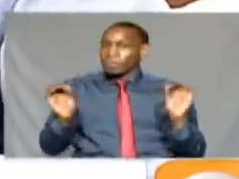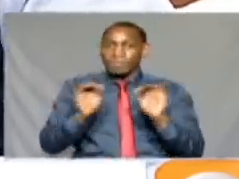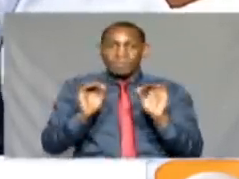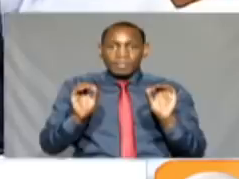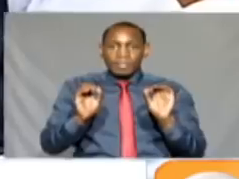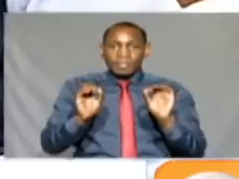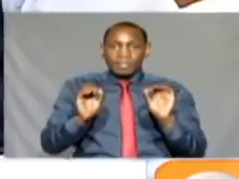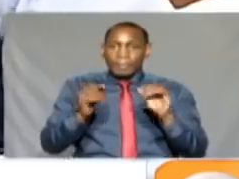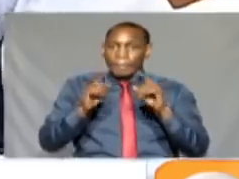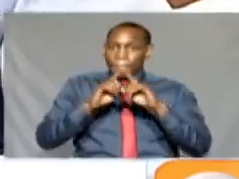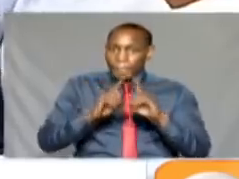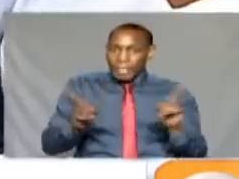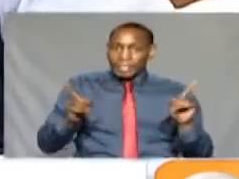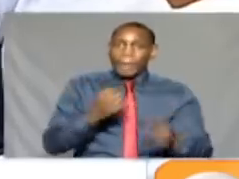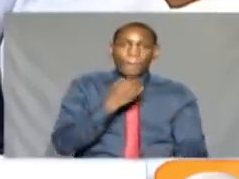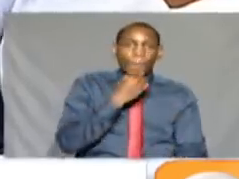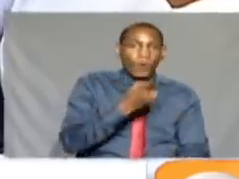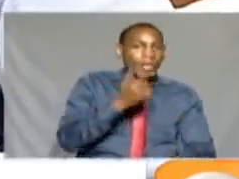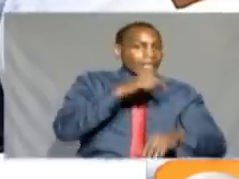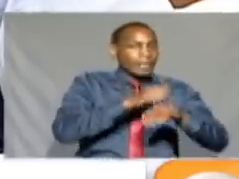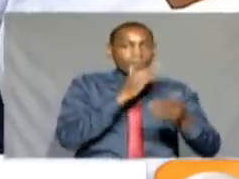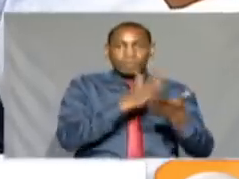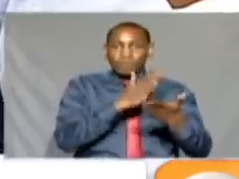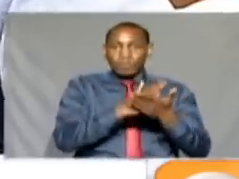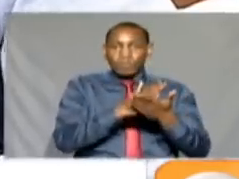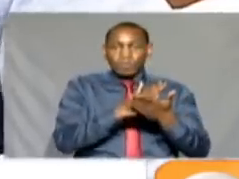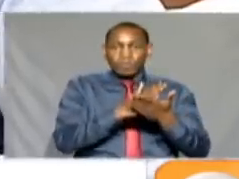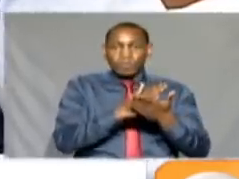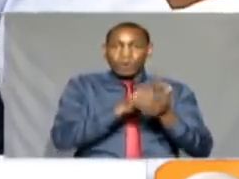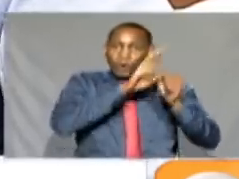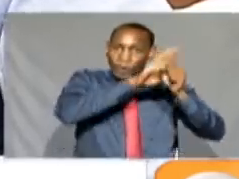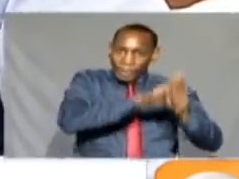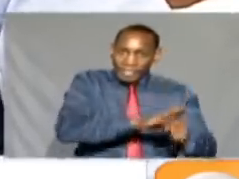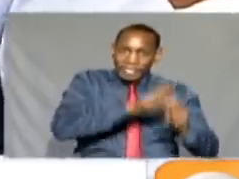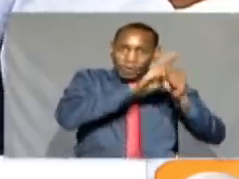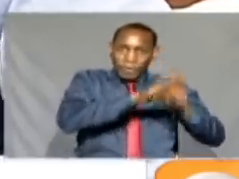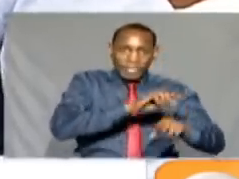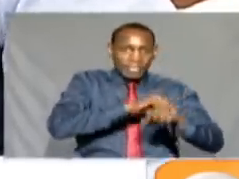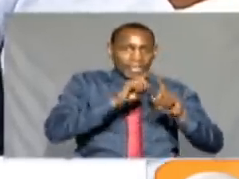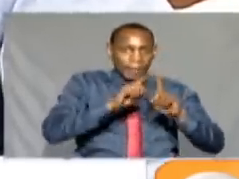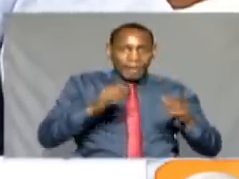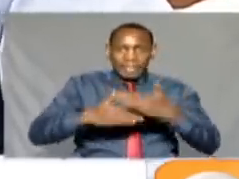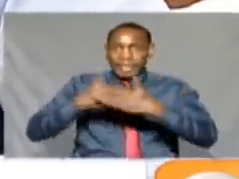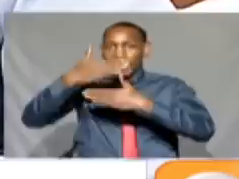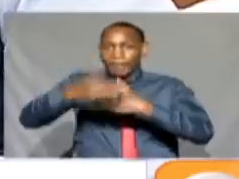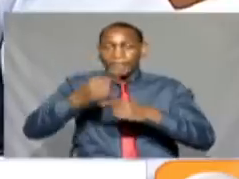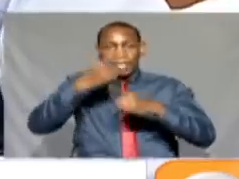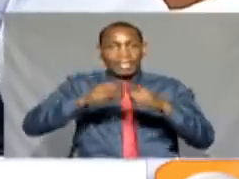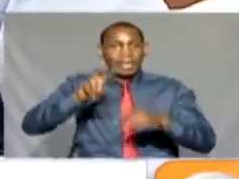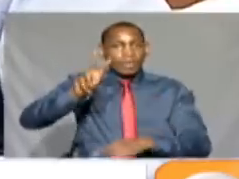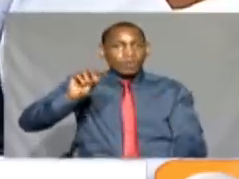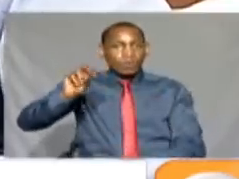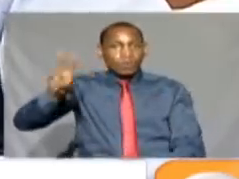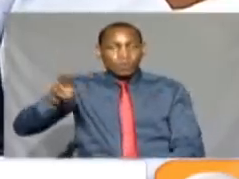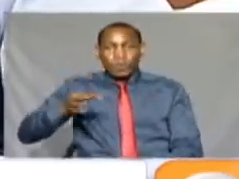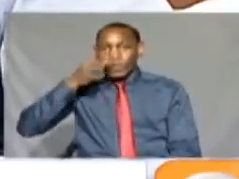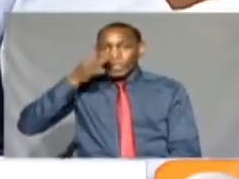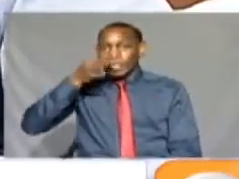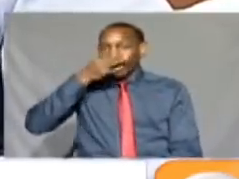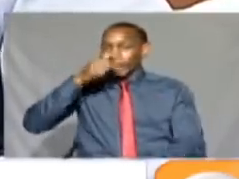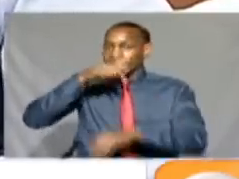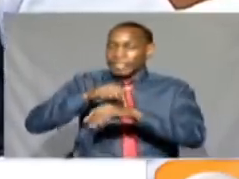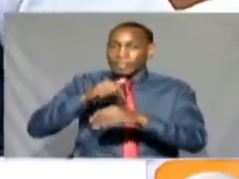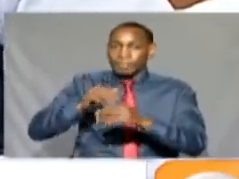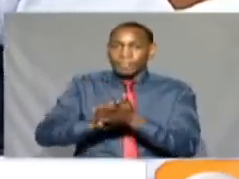The irony, yes, Moi times were said to be the dark days, yet post 2002, yes, Kibaki days should have